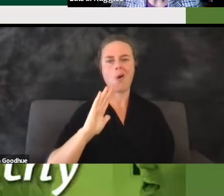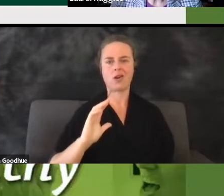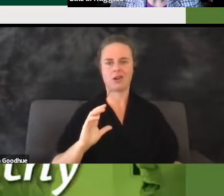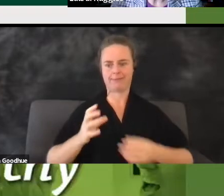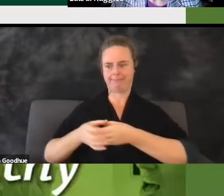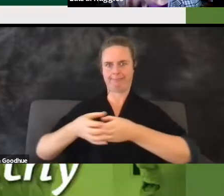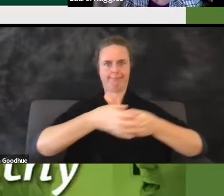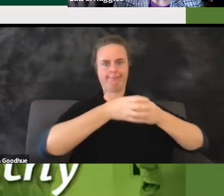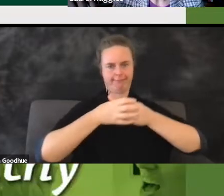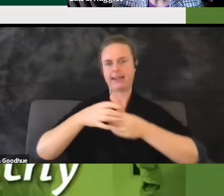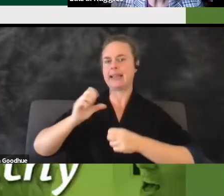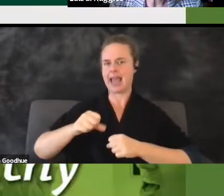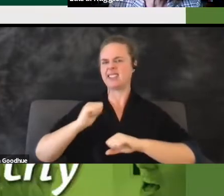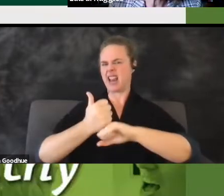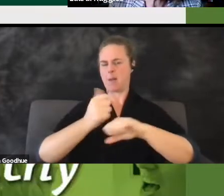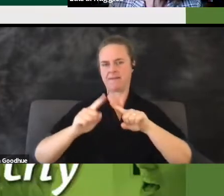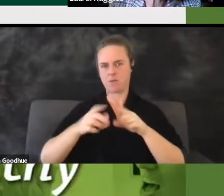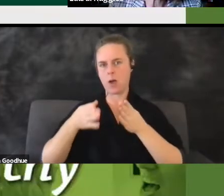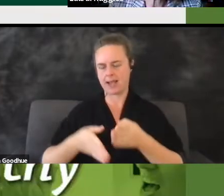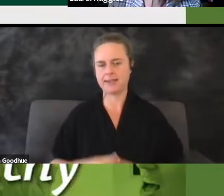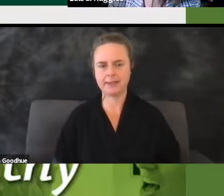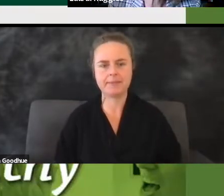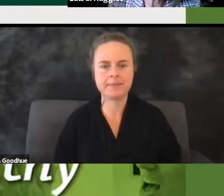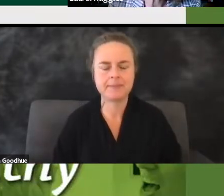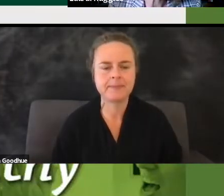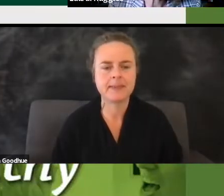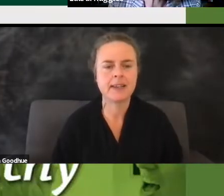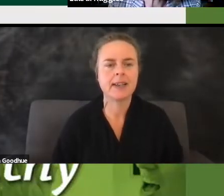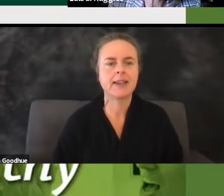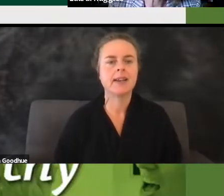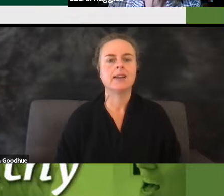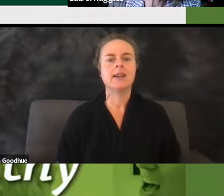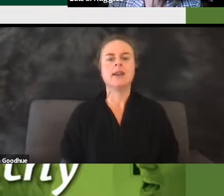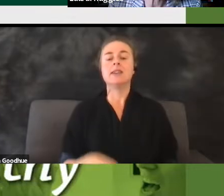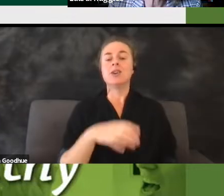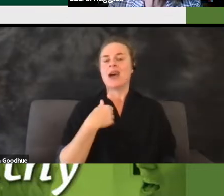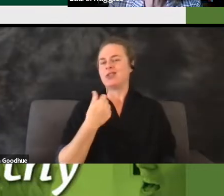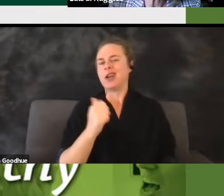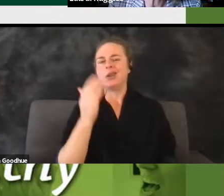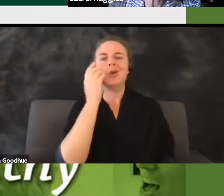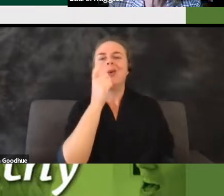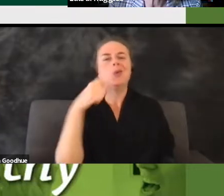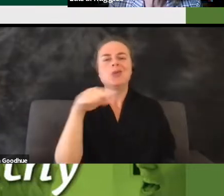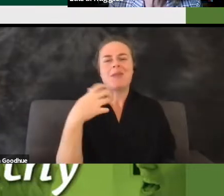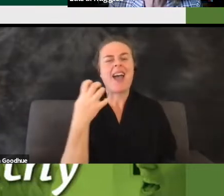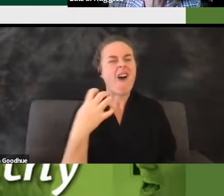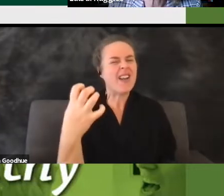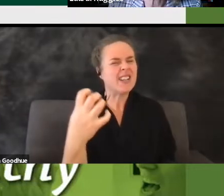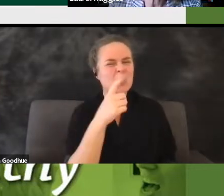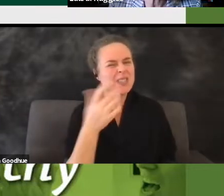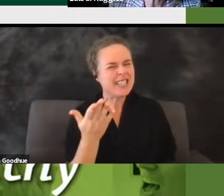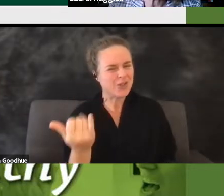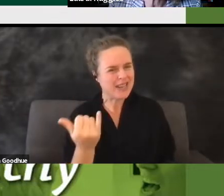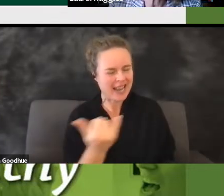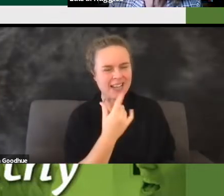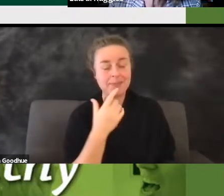Because of all of you that are here today, I try to know my audience. I am going to do